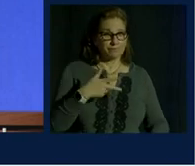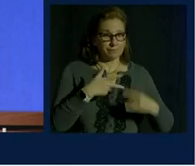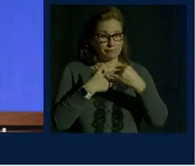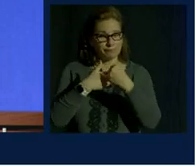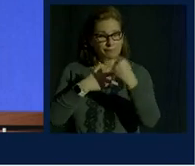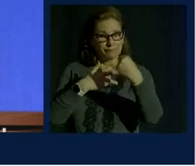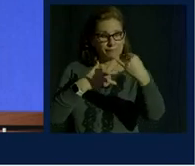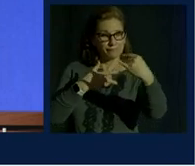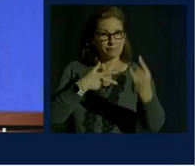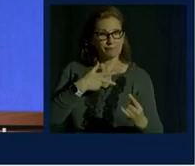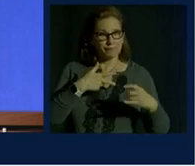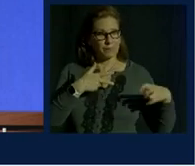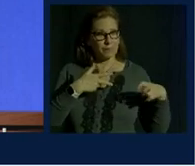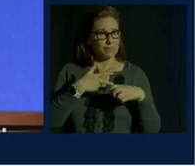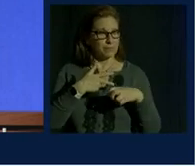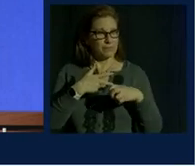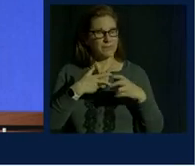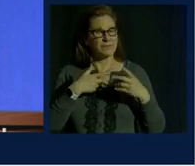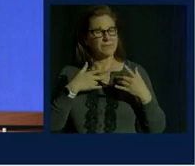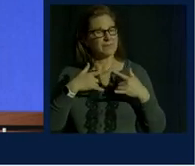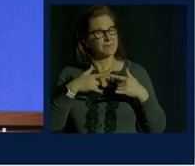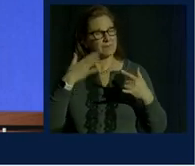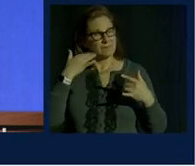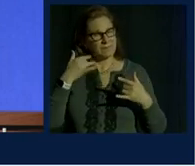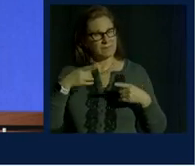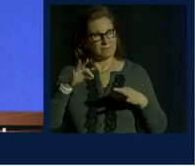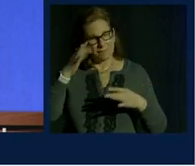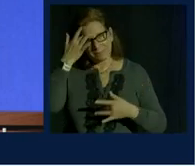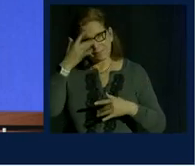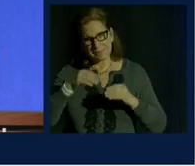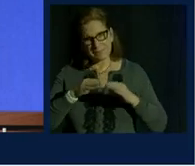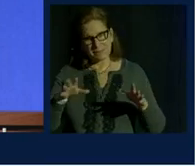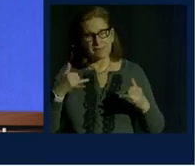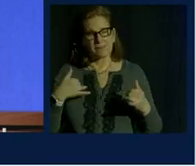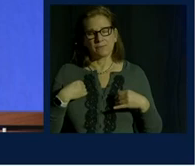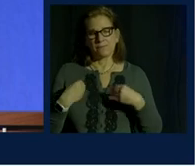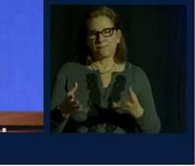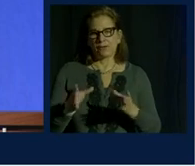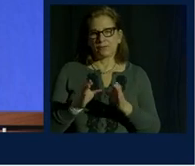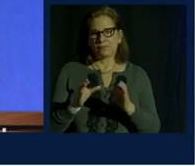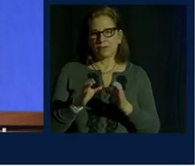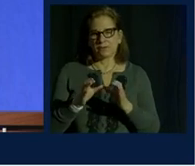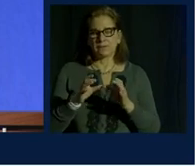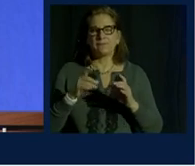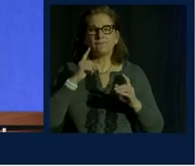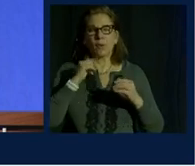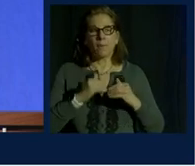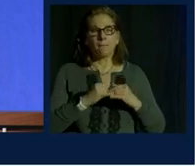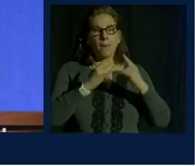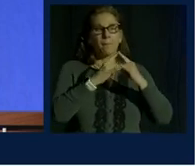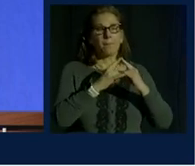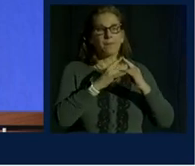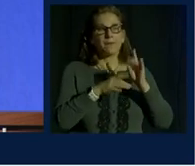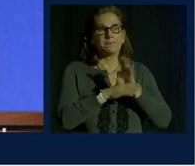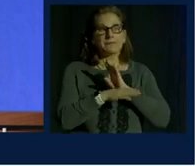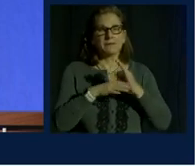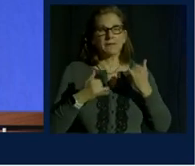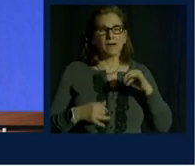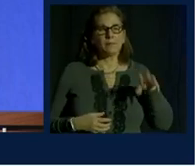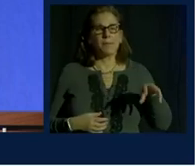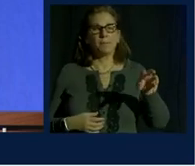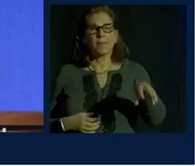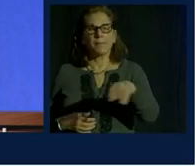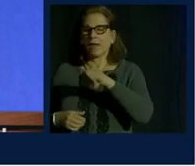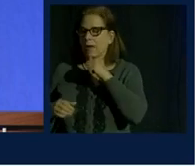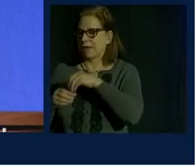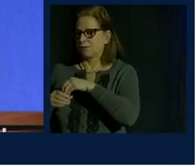allows existing buildings with certificates of occupancy to have pop-up businesses. Existing businesses are able